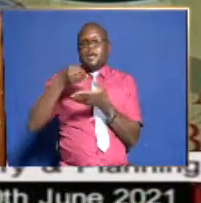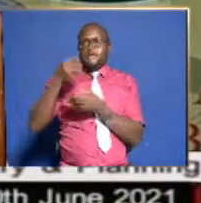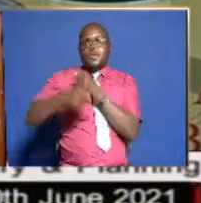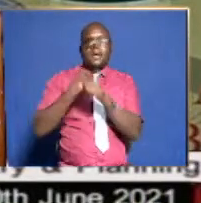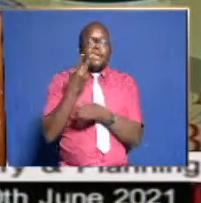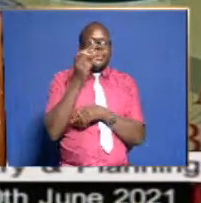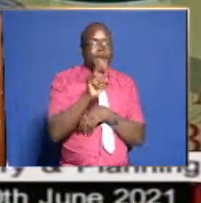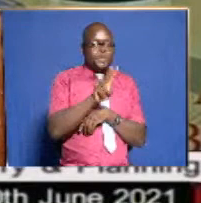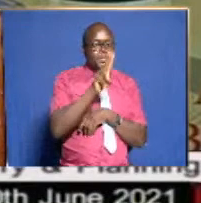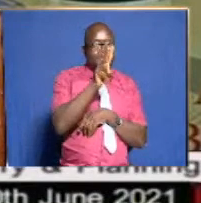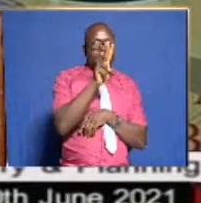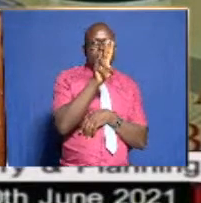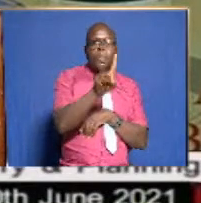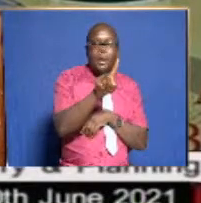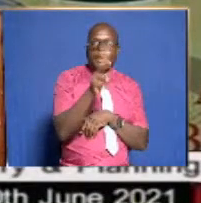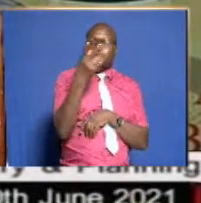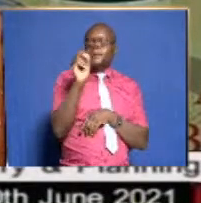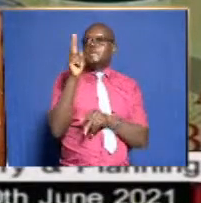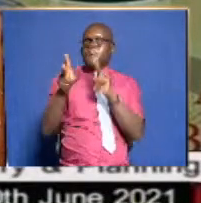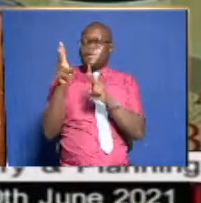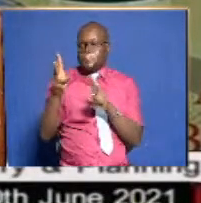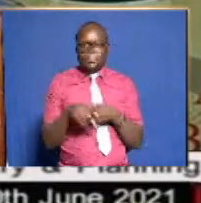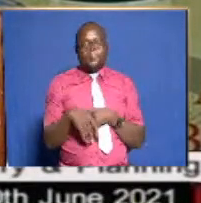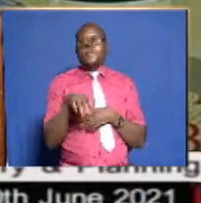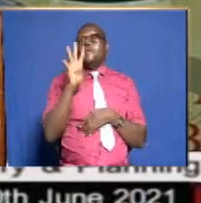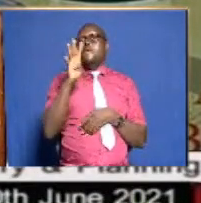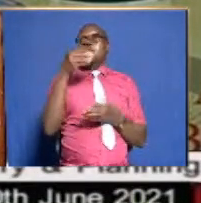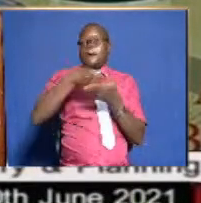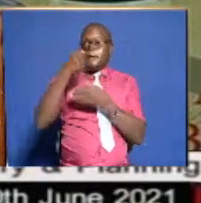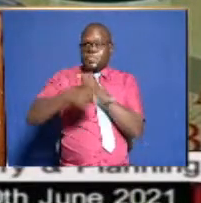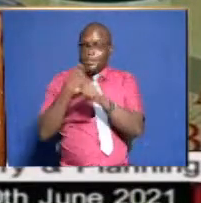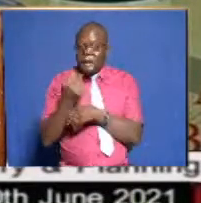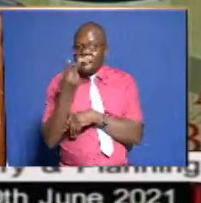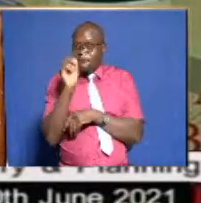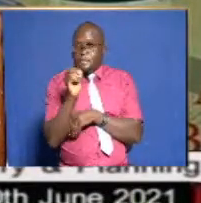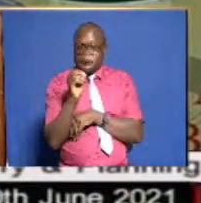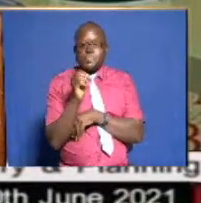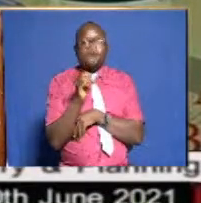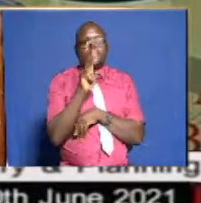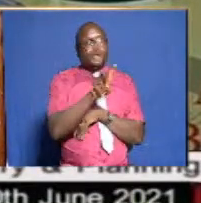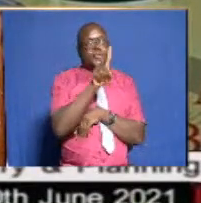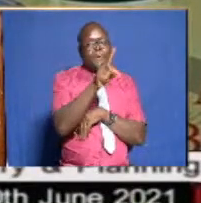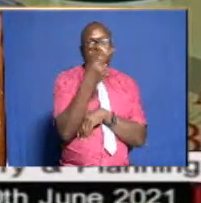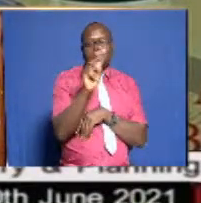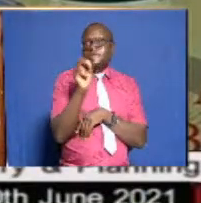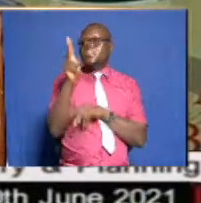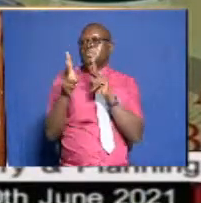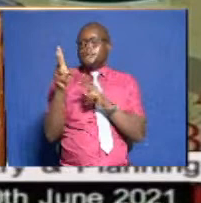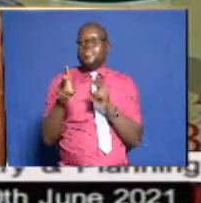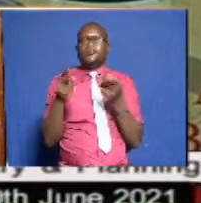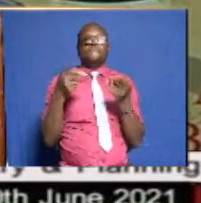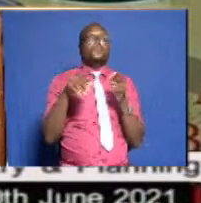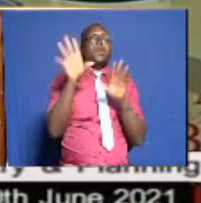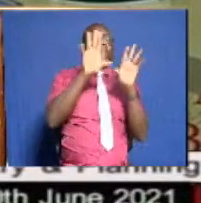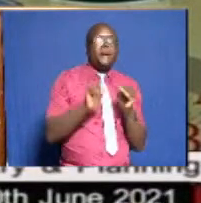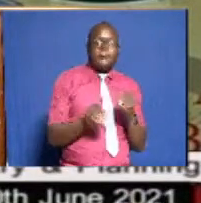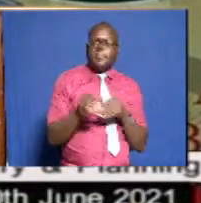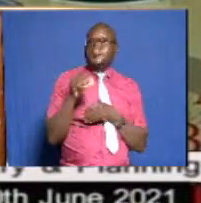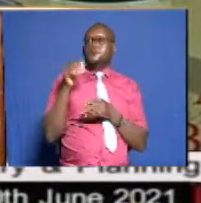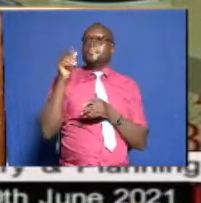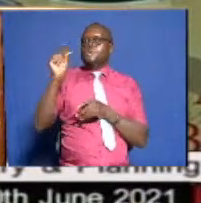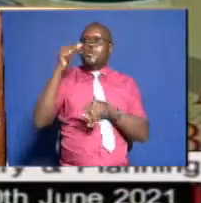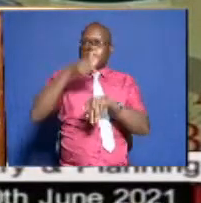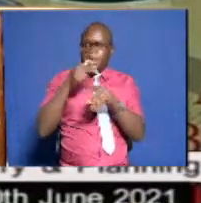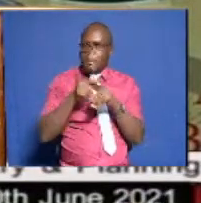2021-22 budget. Four, financial statement for the financial 2021-22 budget. Five, medium-term